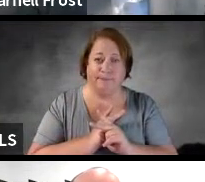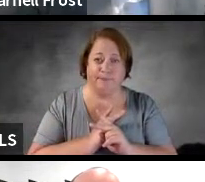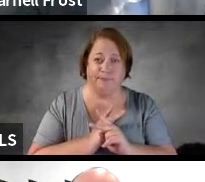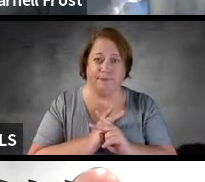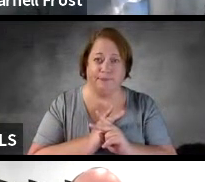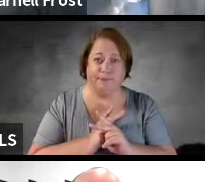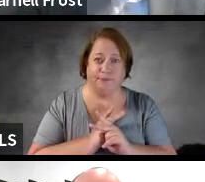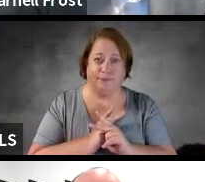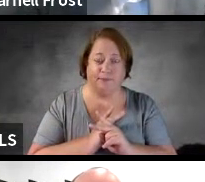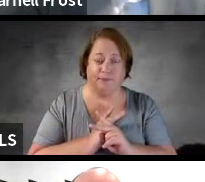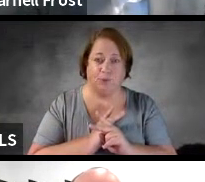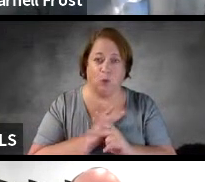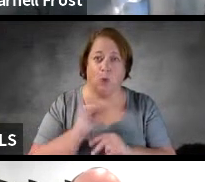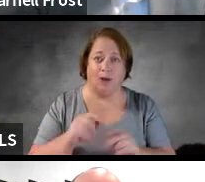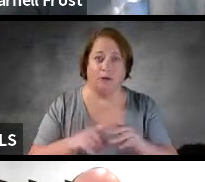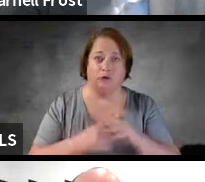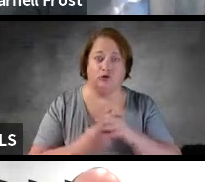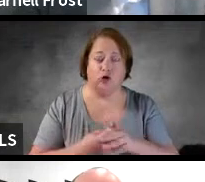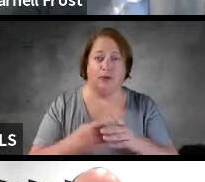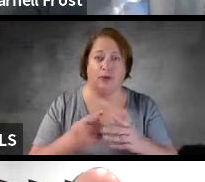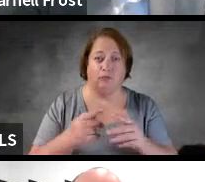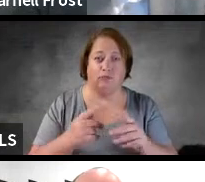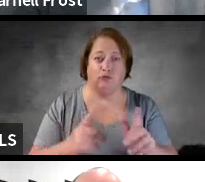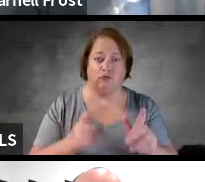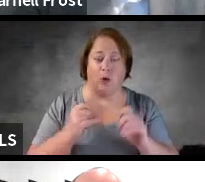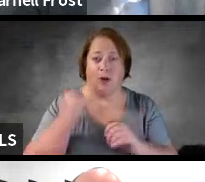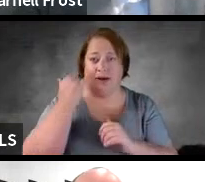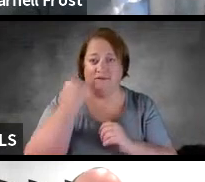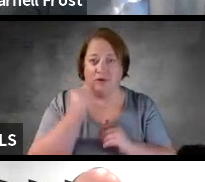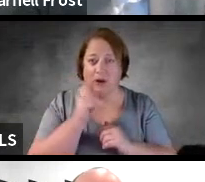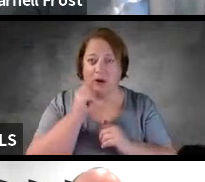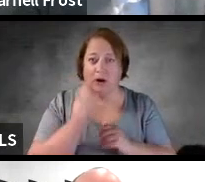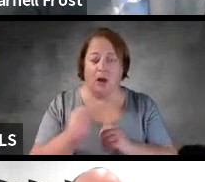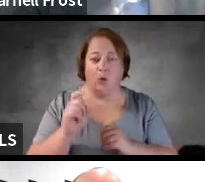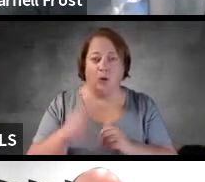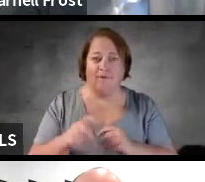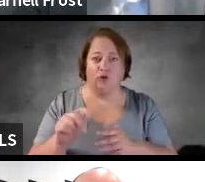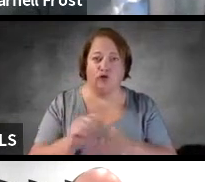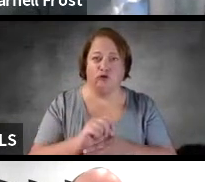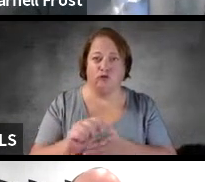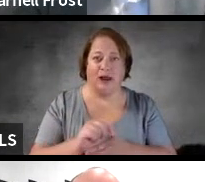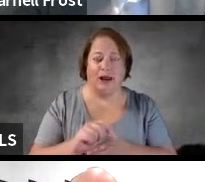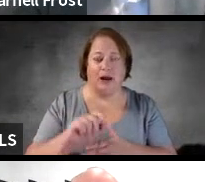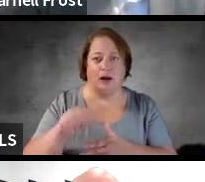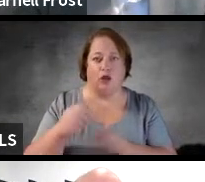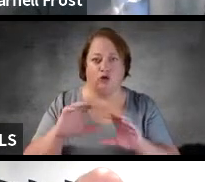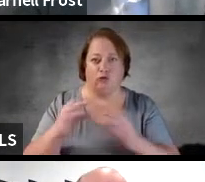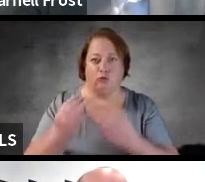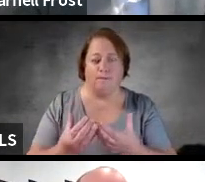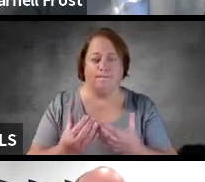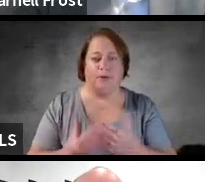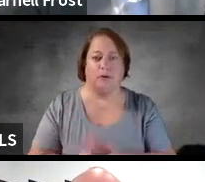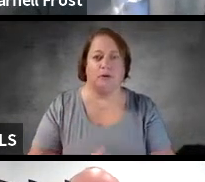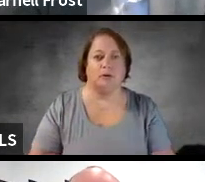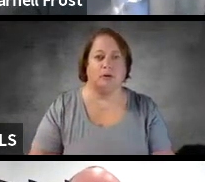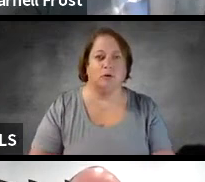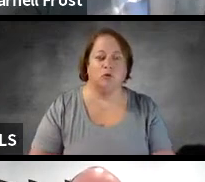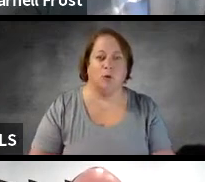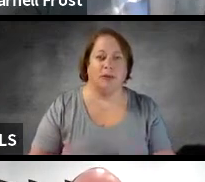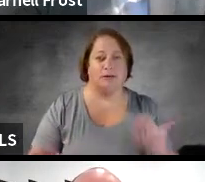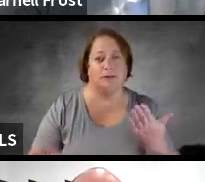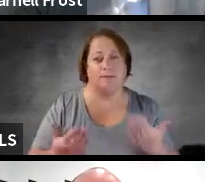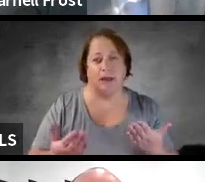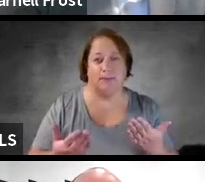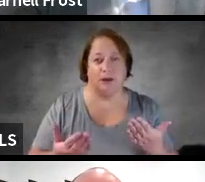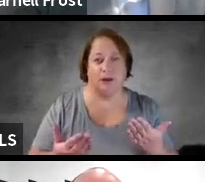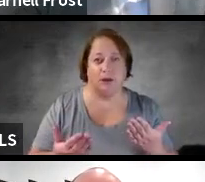we can start them right away. If not, we have to train in another group. So in the long run, this may very well